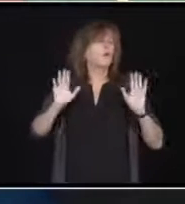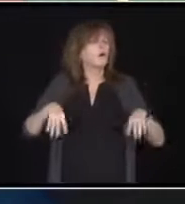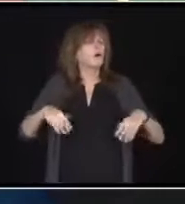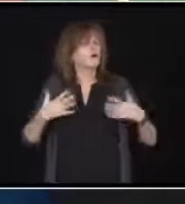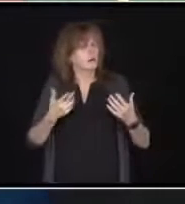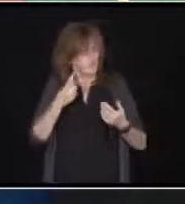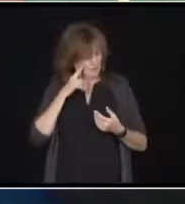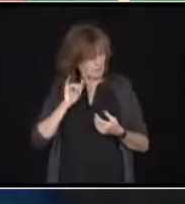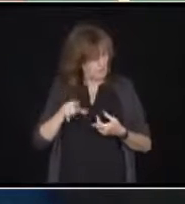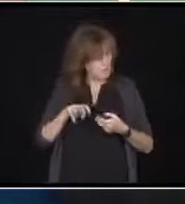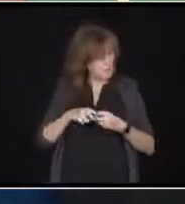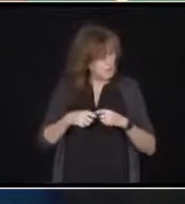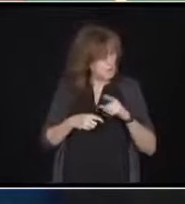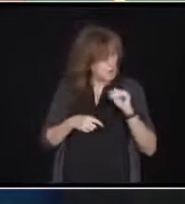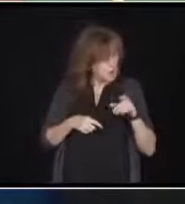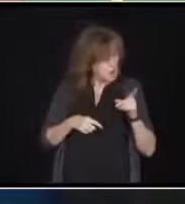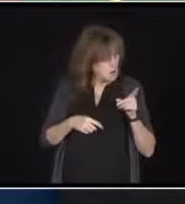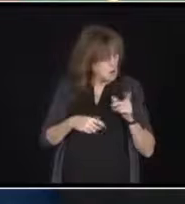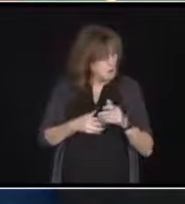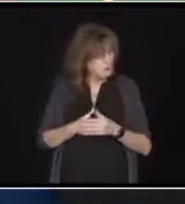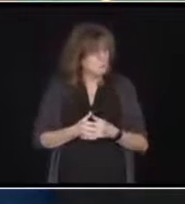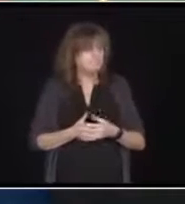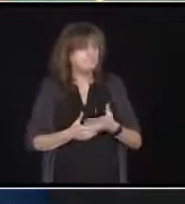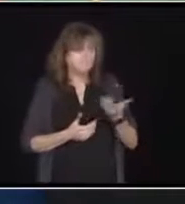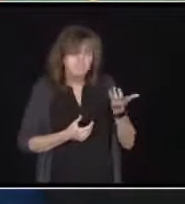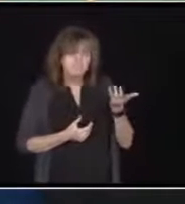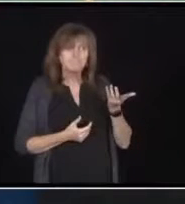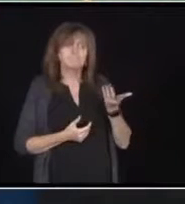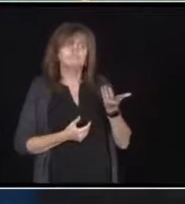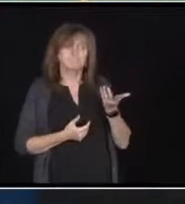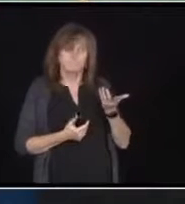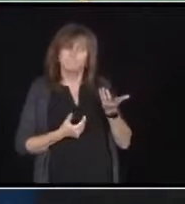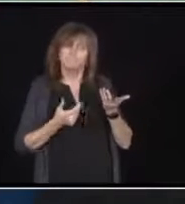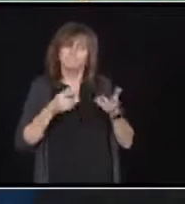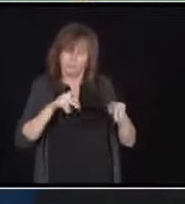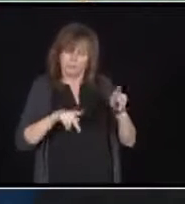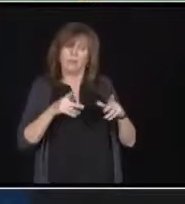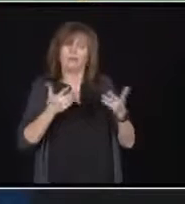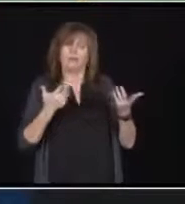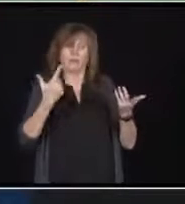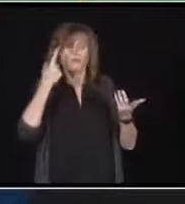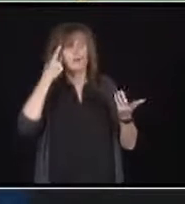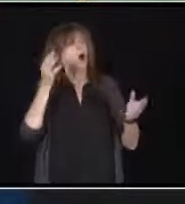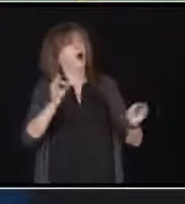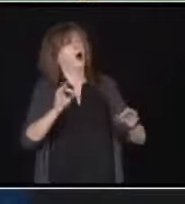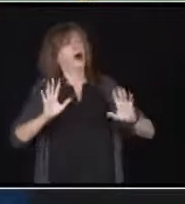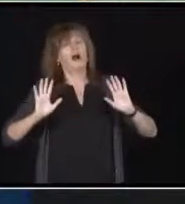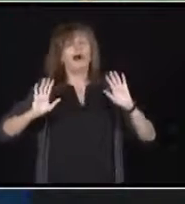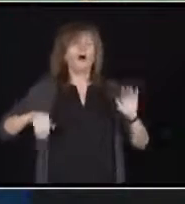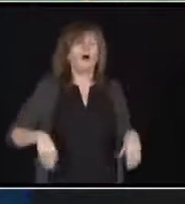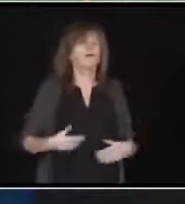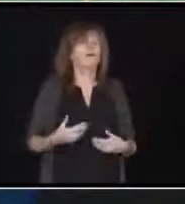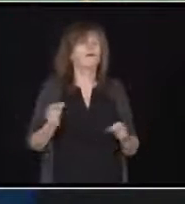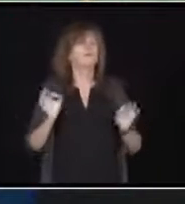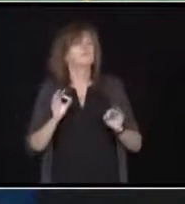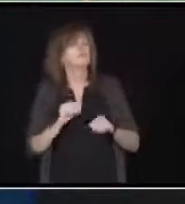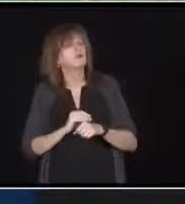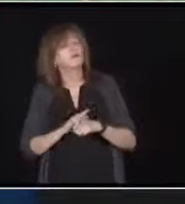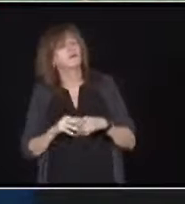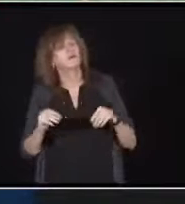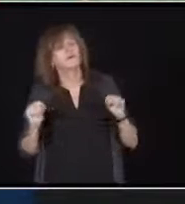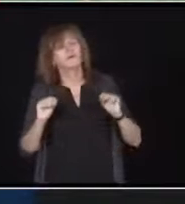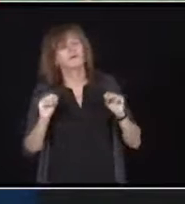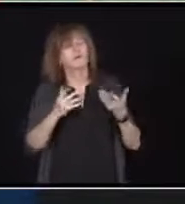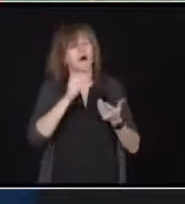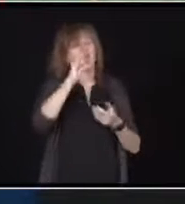a little bit. You saw the cases go down. As you said, Ottawa was leading the charge, and overall we were seeing under